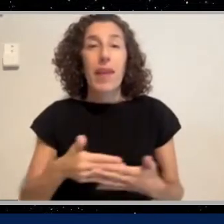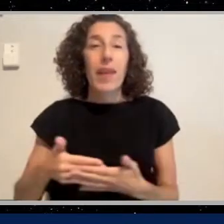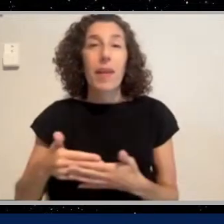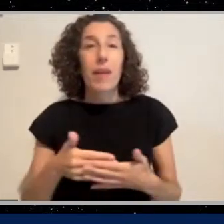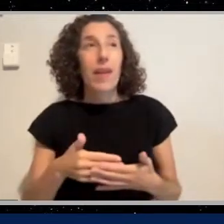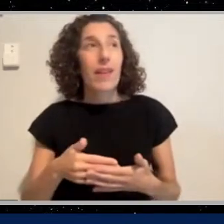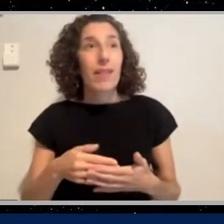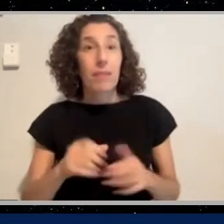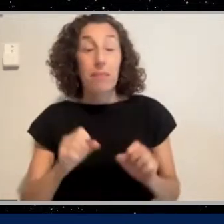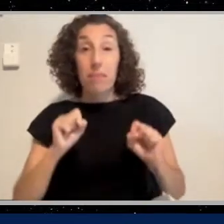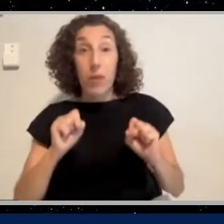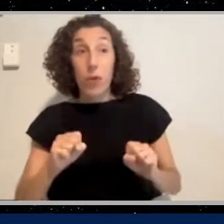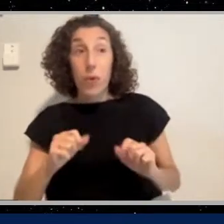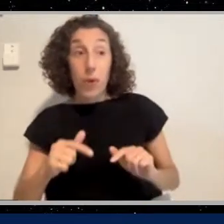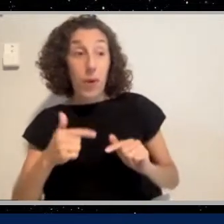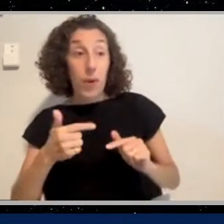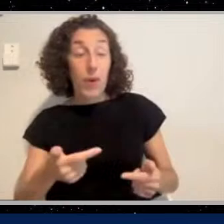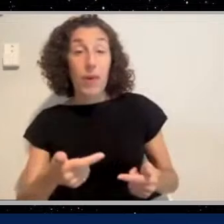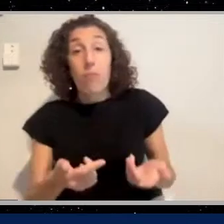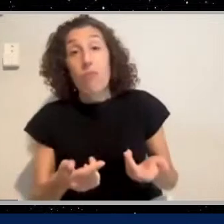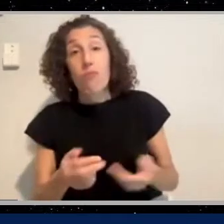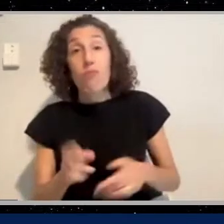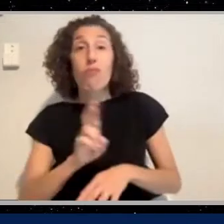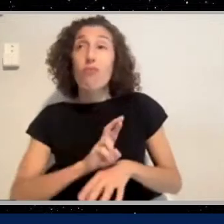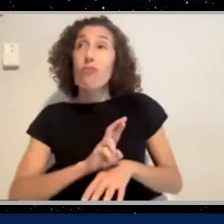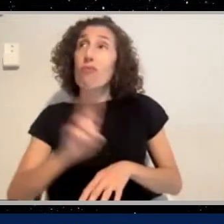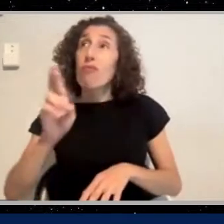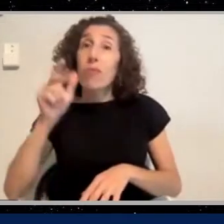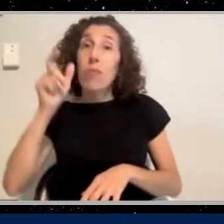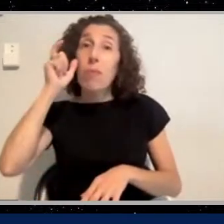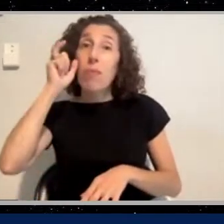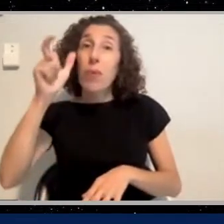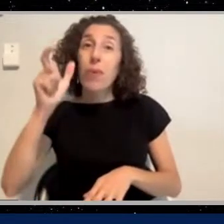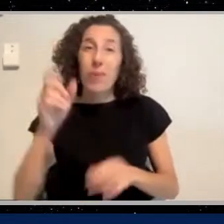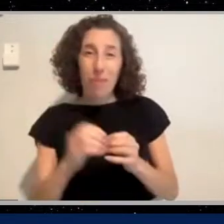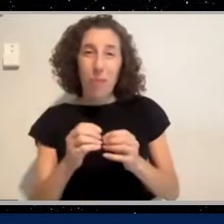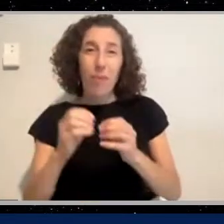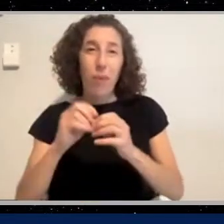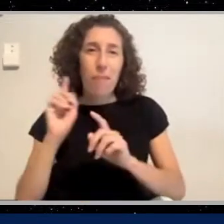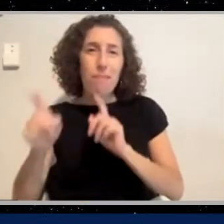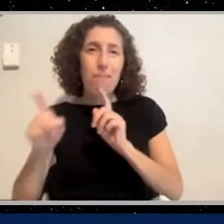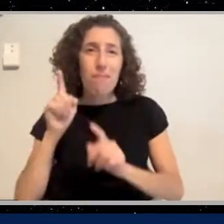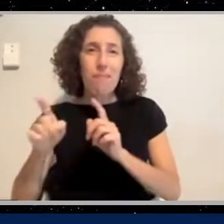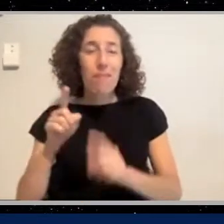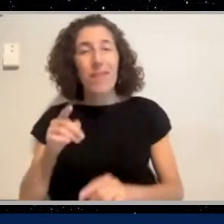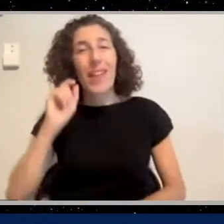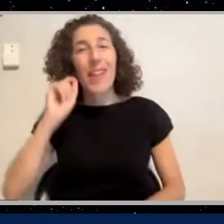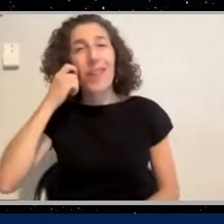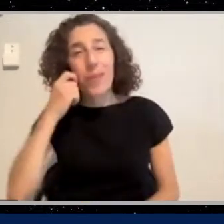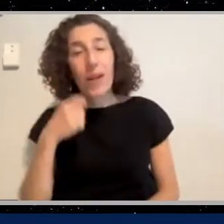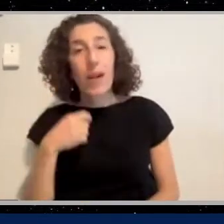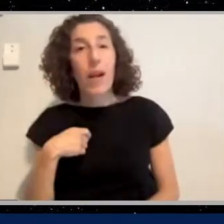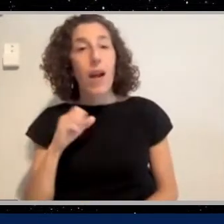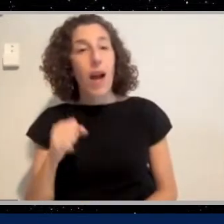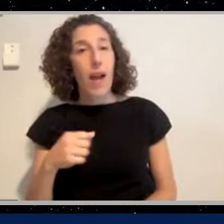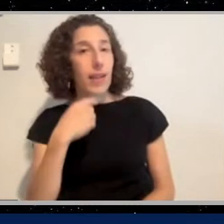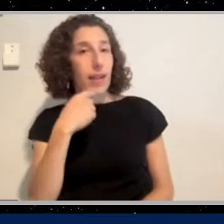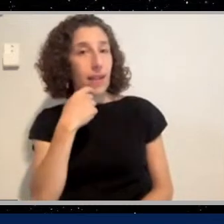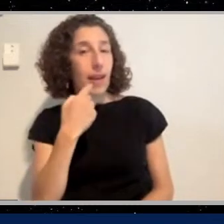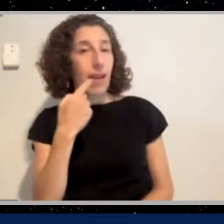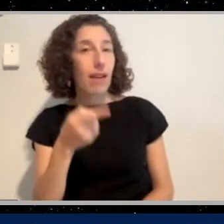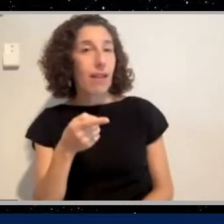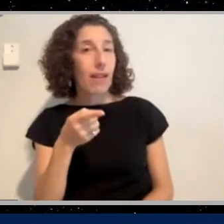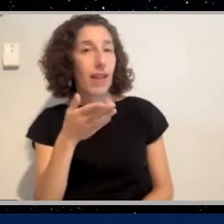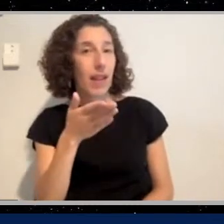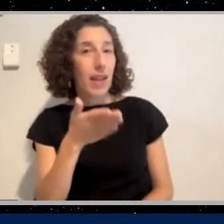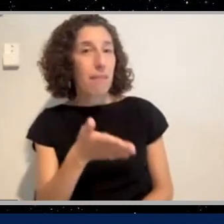like, I don't know, but it is cool to be able to tell him the stories of, your mom was a